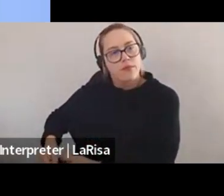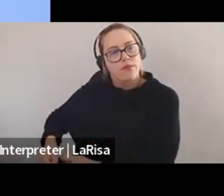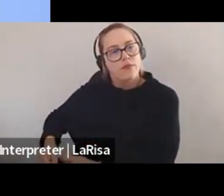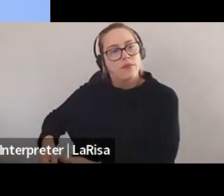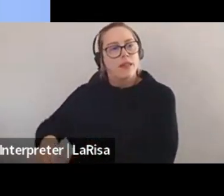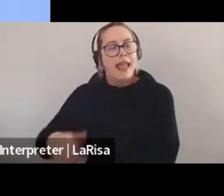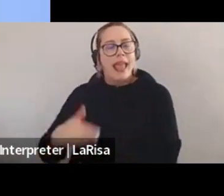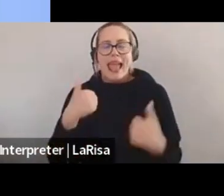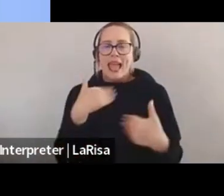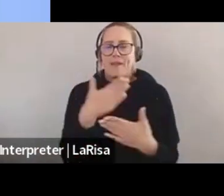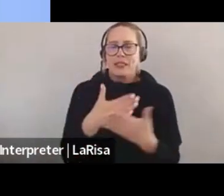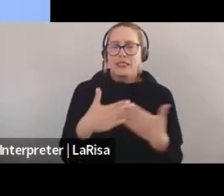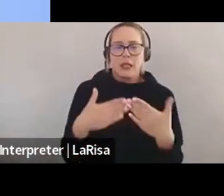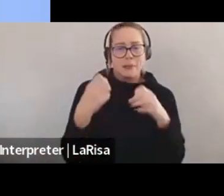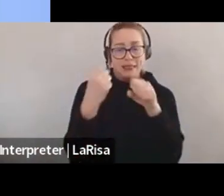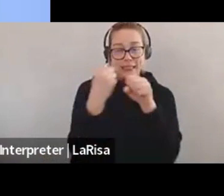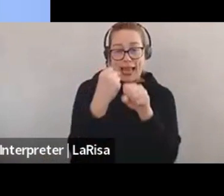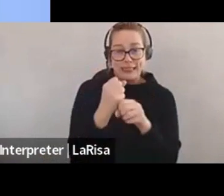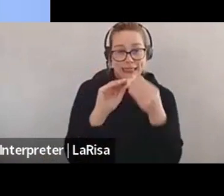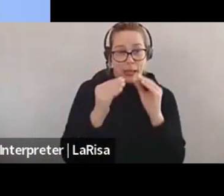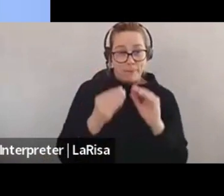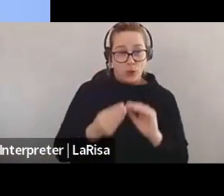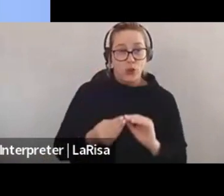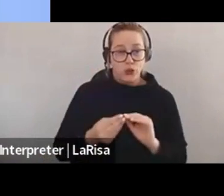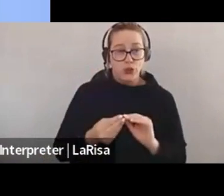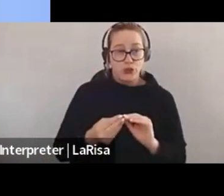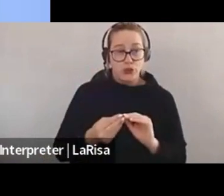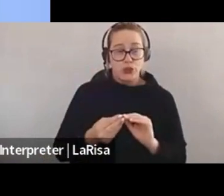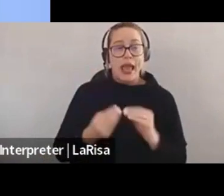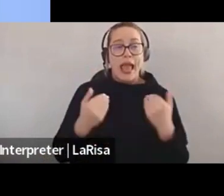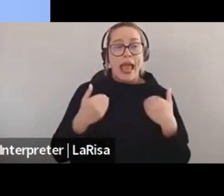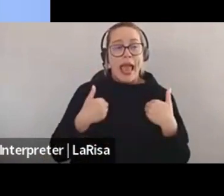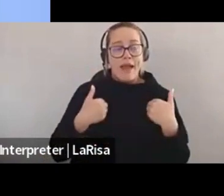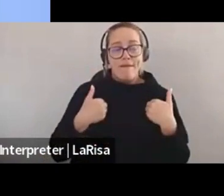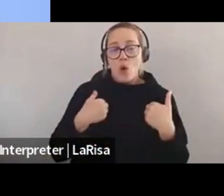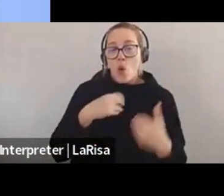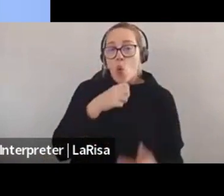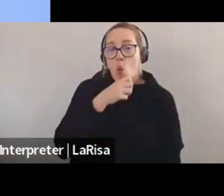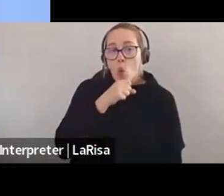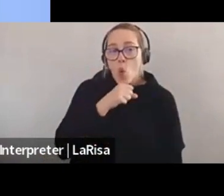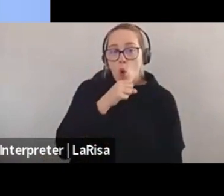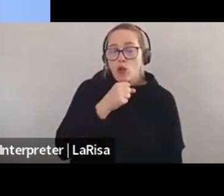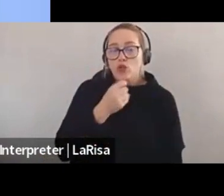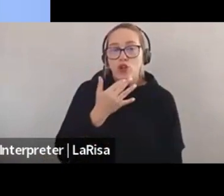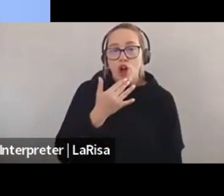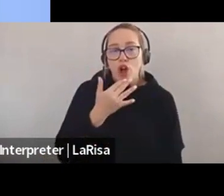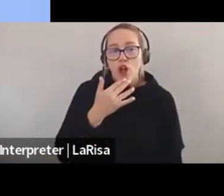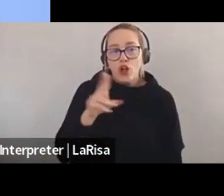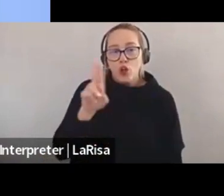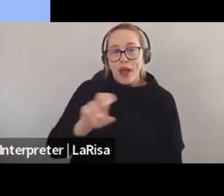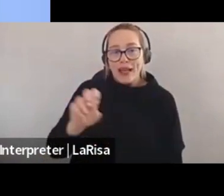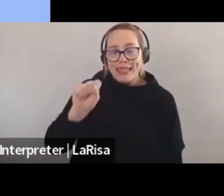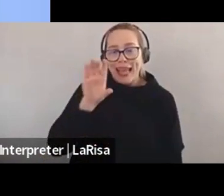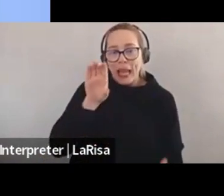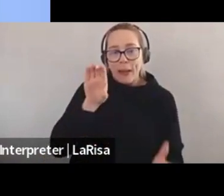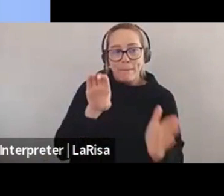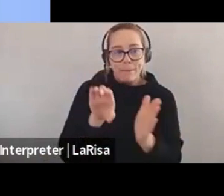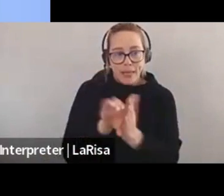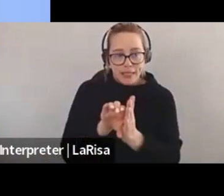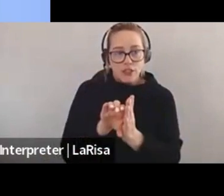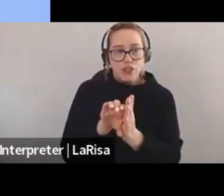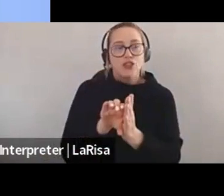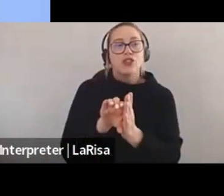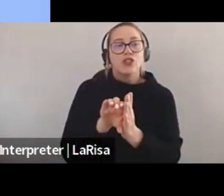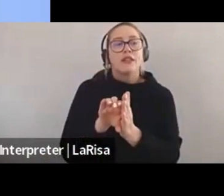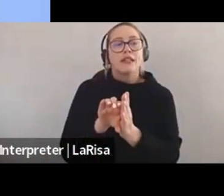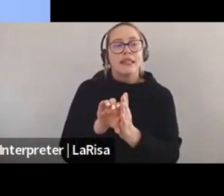with statistics highlighted. There's an orange outline of the United States map. And in that map,